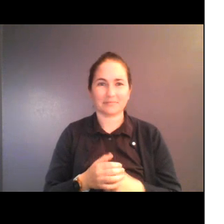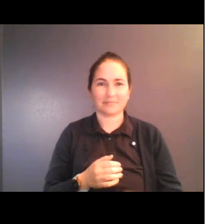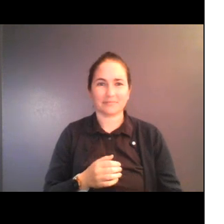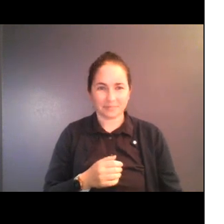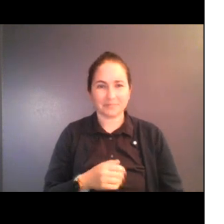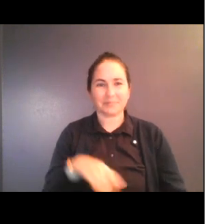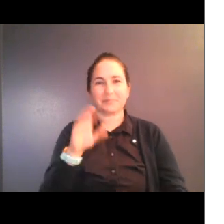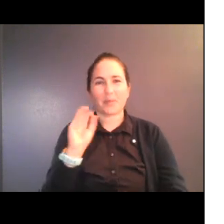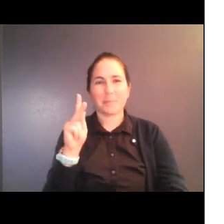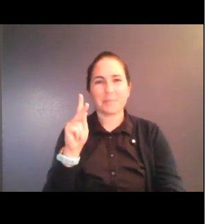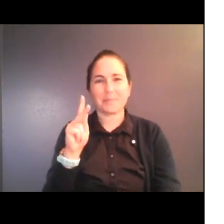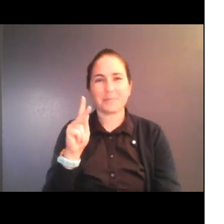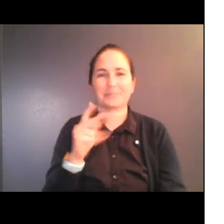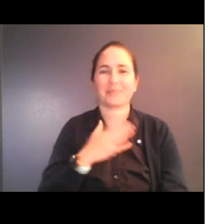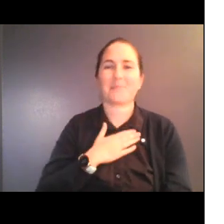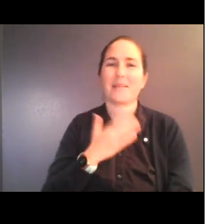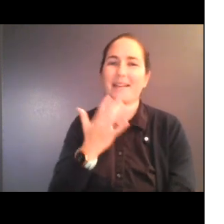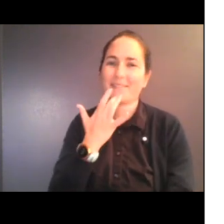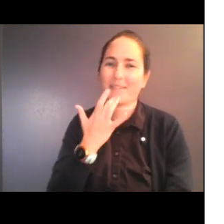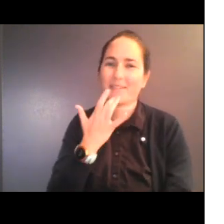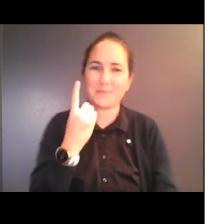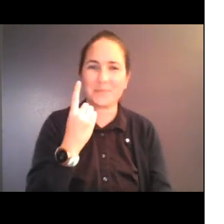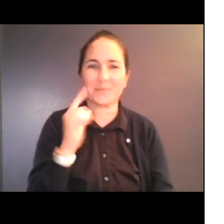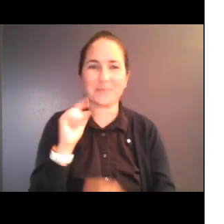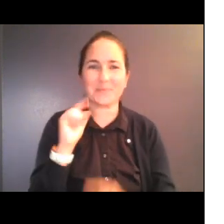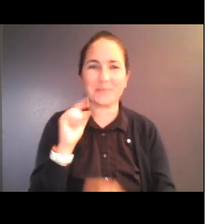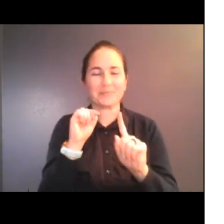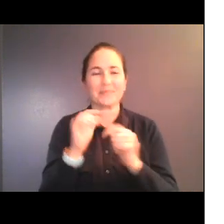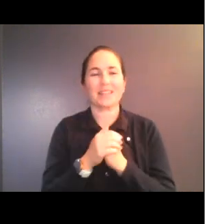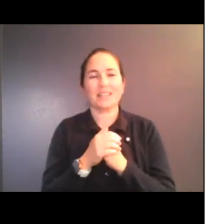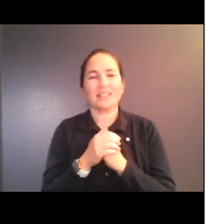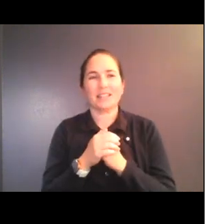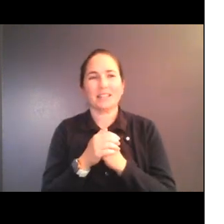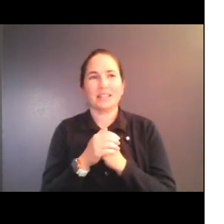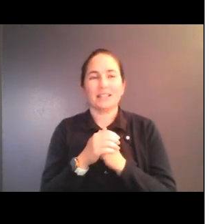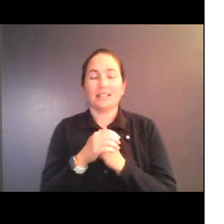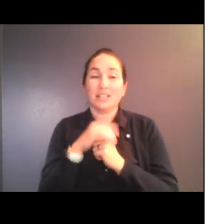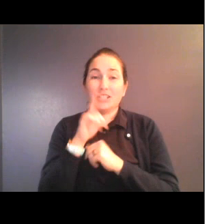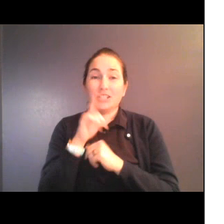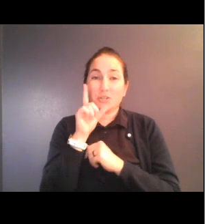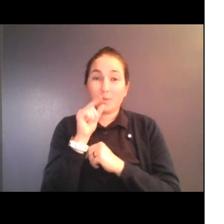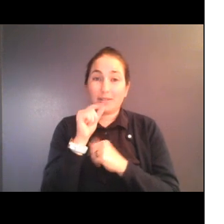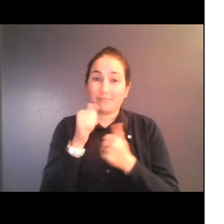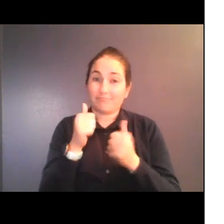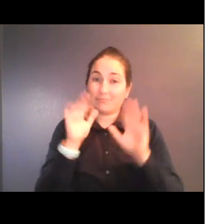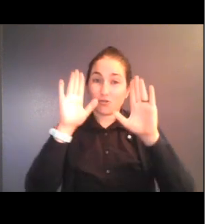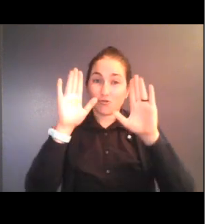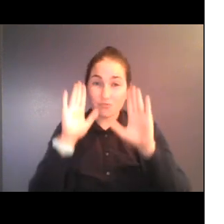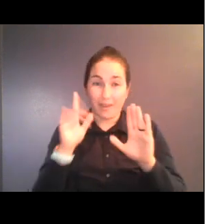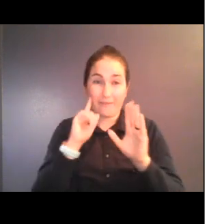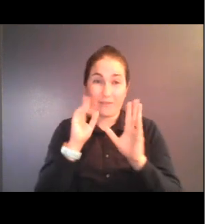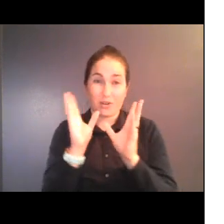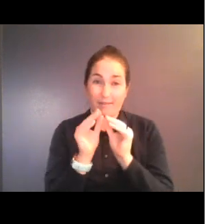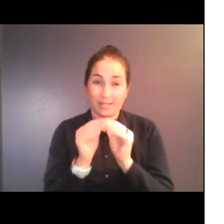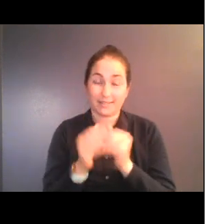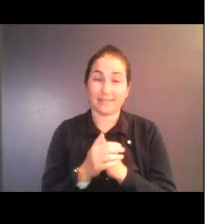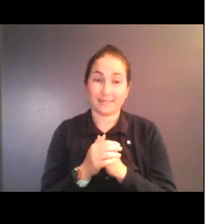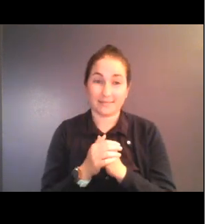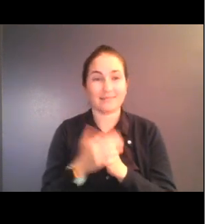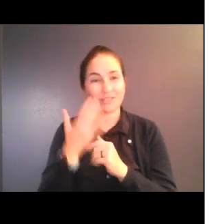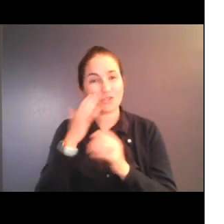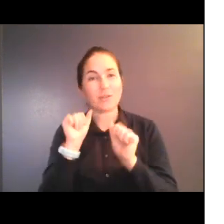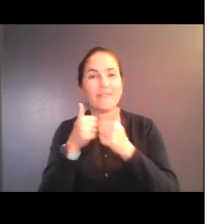Okay, so this is my favorite one. Twitter is so great for conferences. You get to